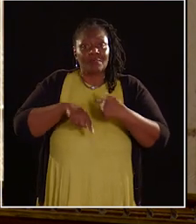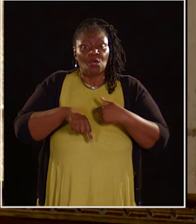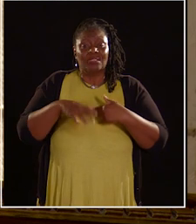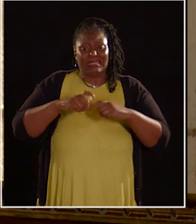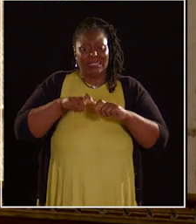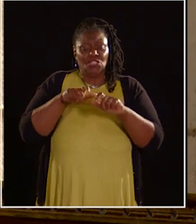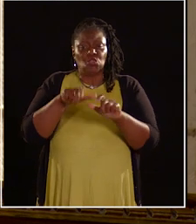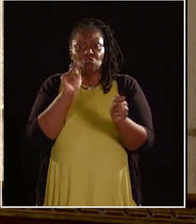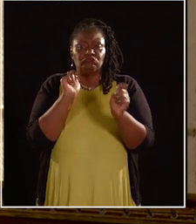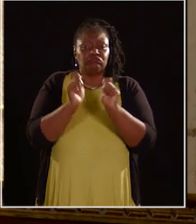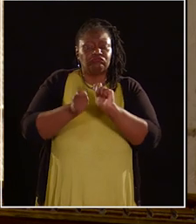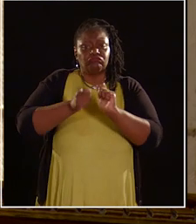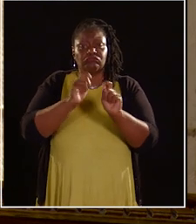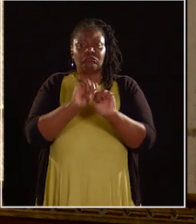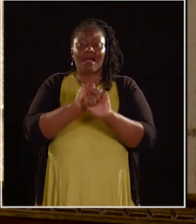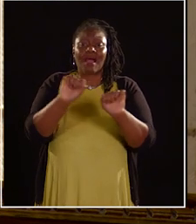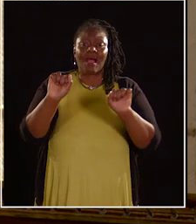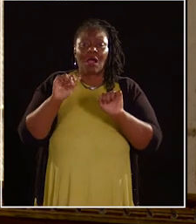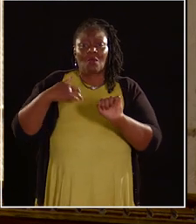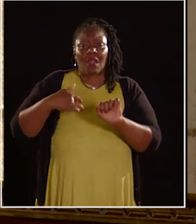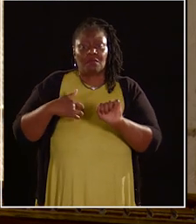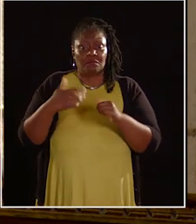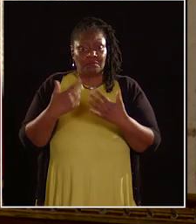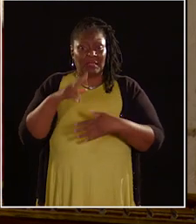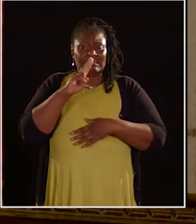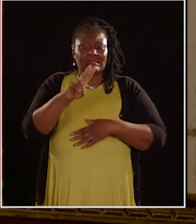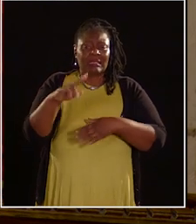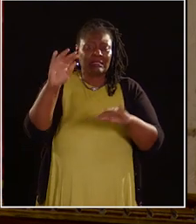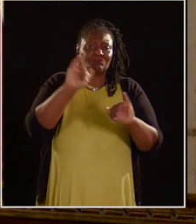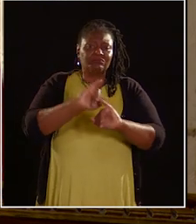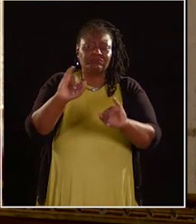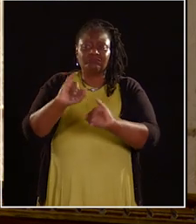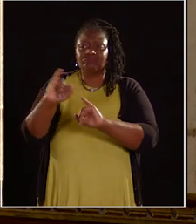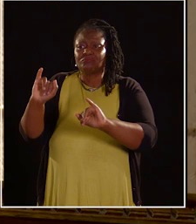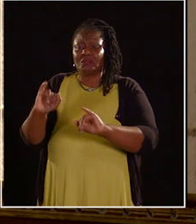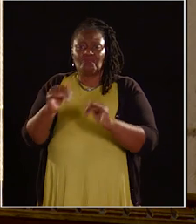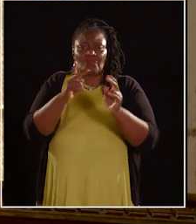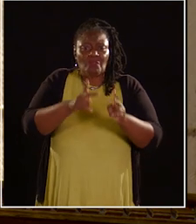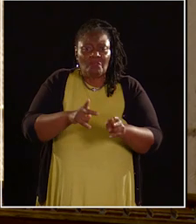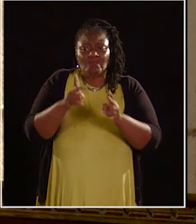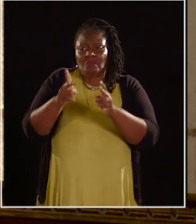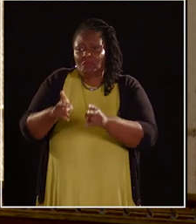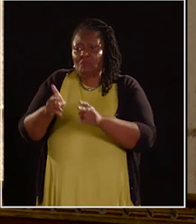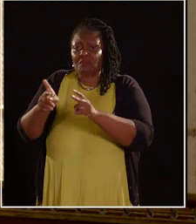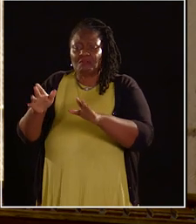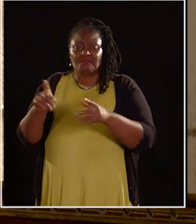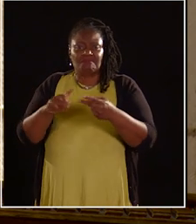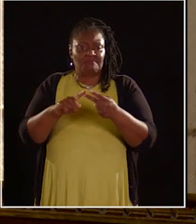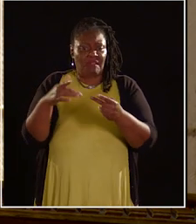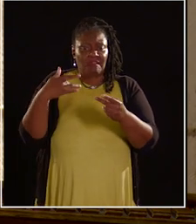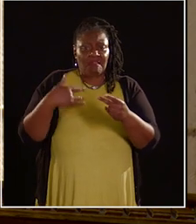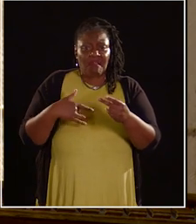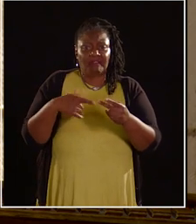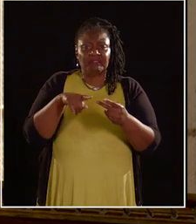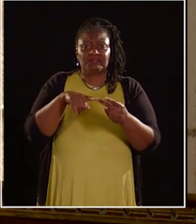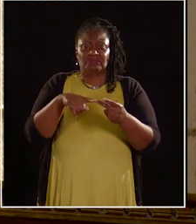continue to shape our lives. We've seen the tragedy of so much loss, of